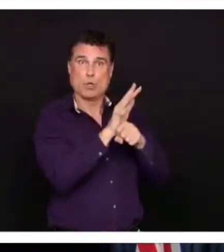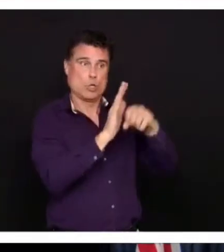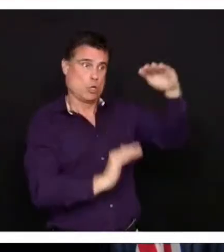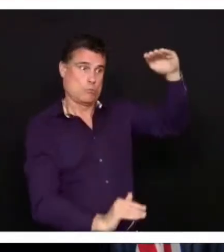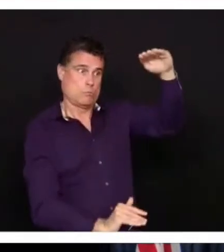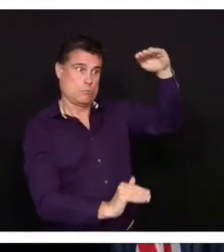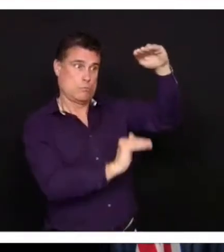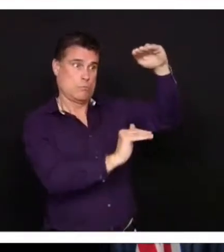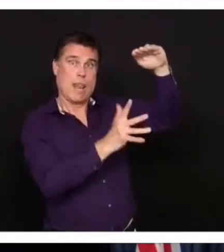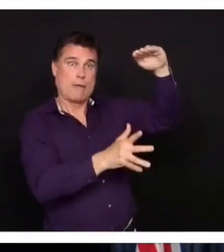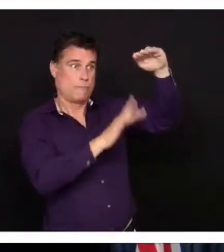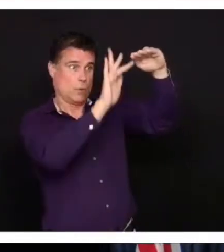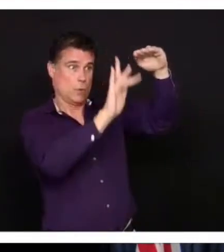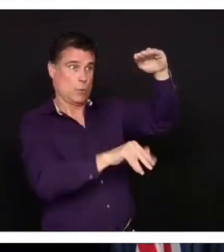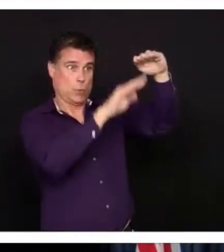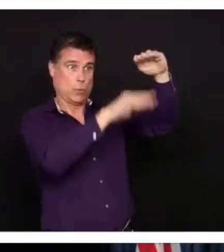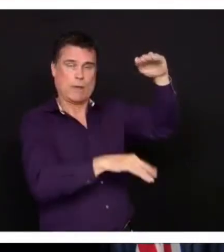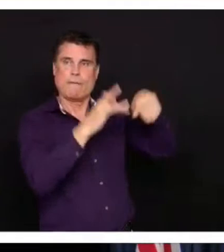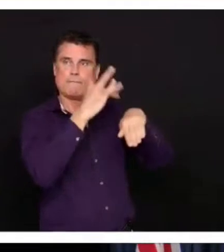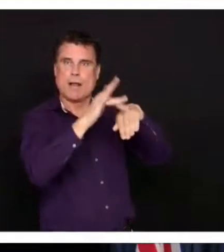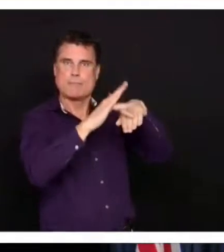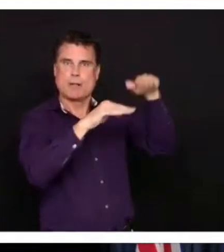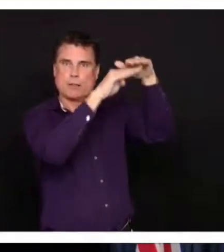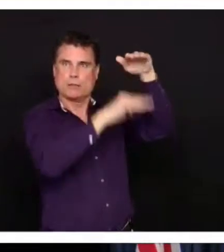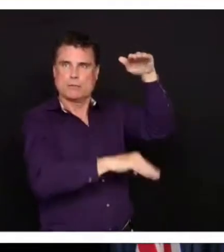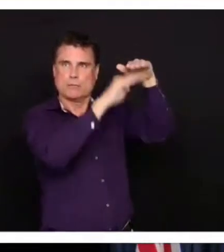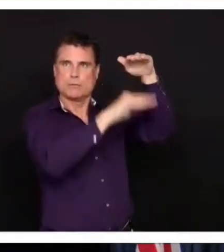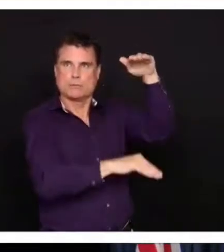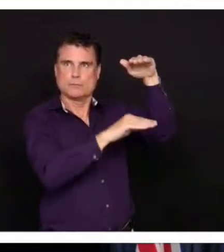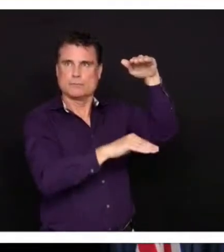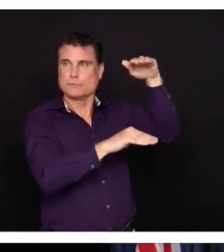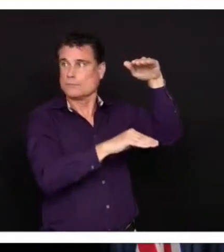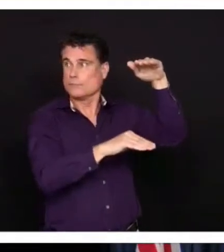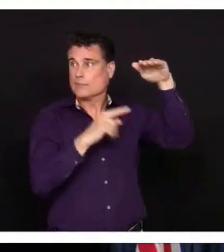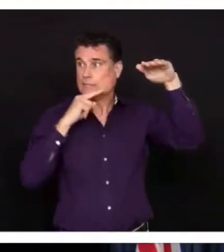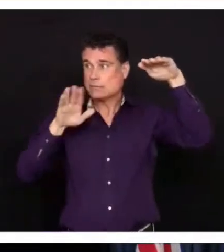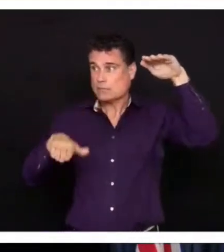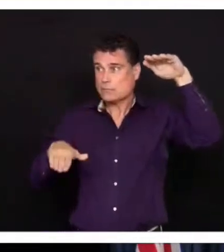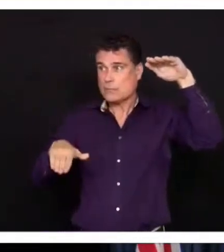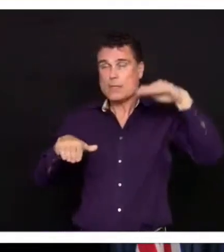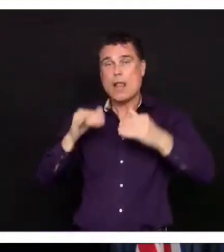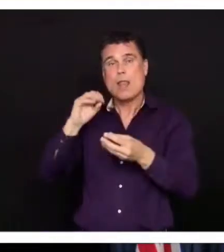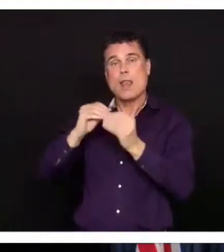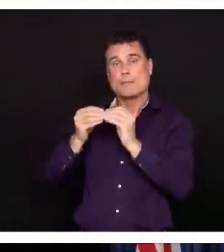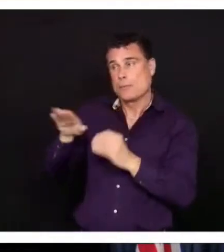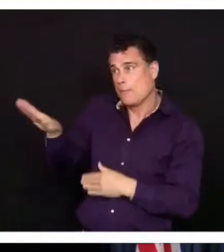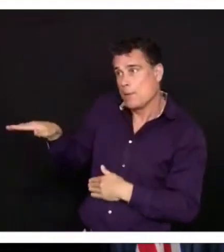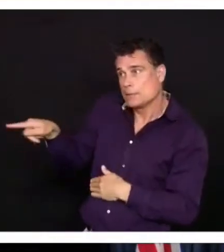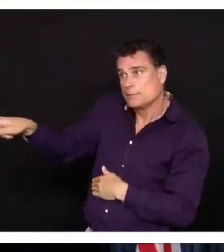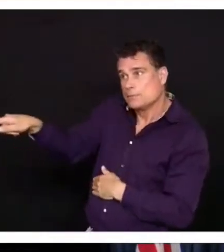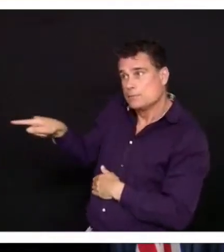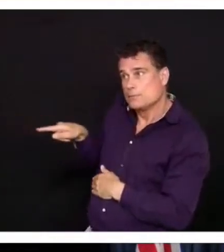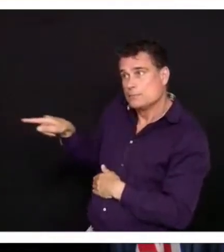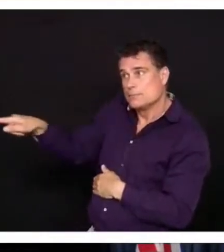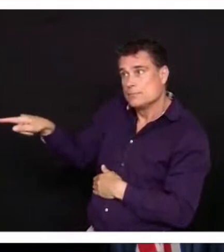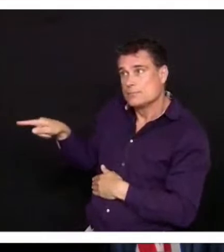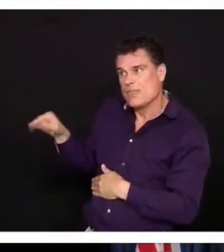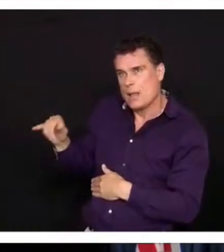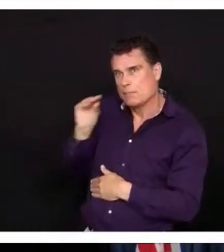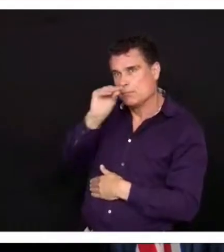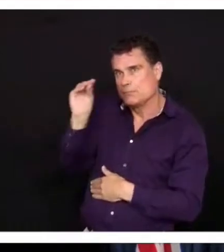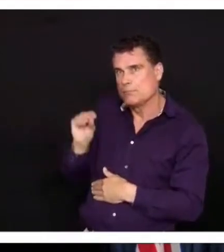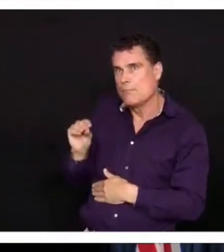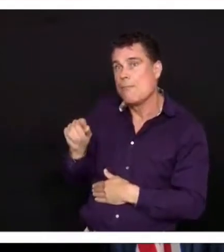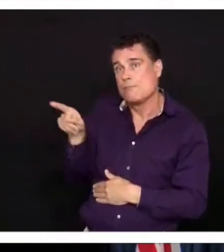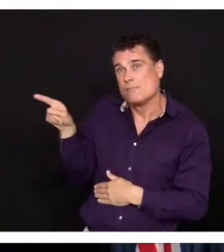been reporting to you every day for the last number of weeks. They show that we have prepared for this. I would note that some of that critical